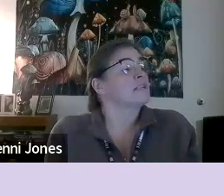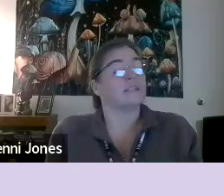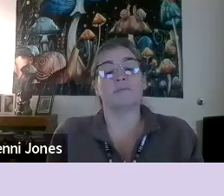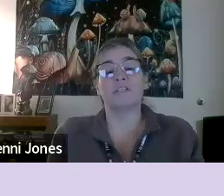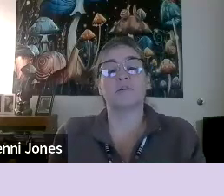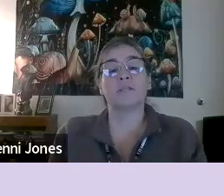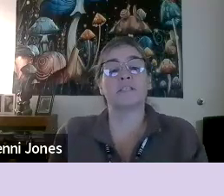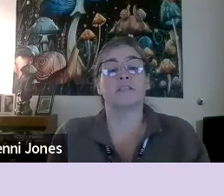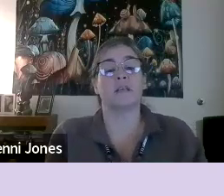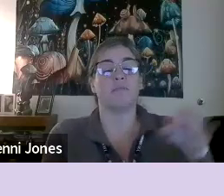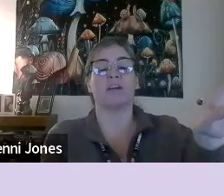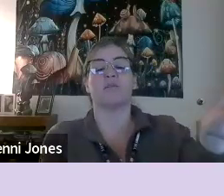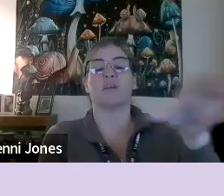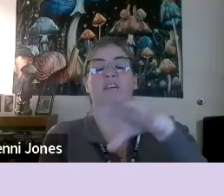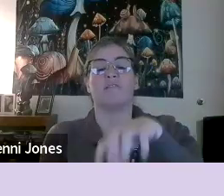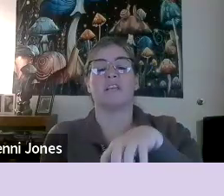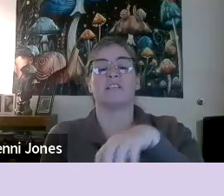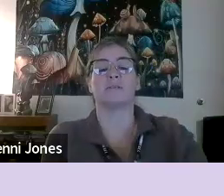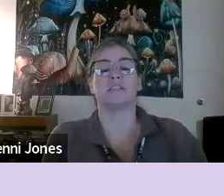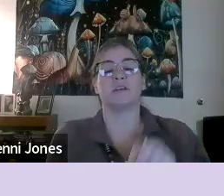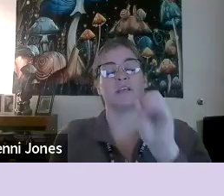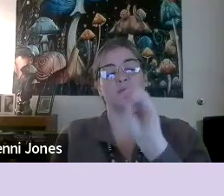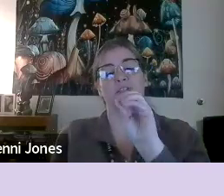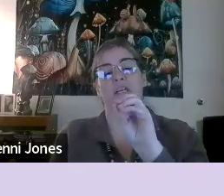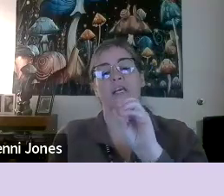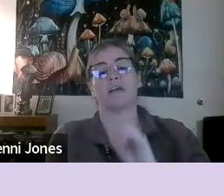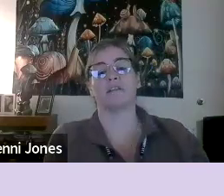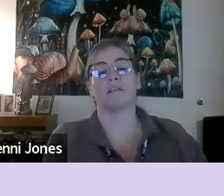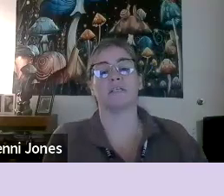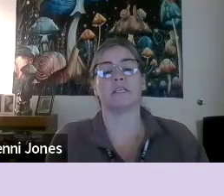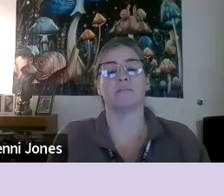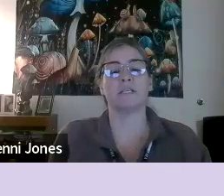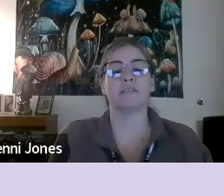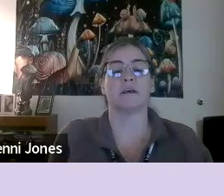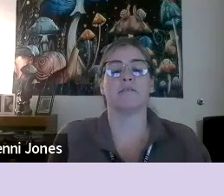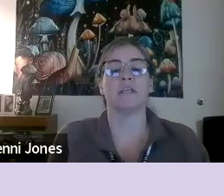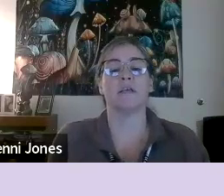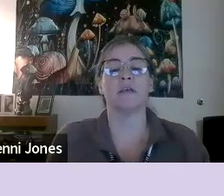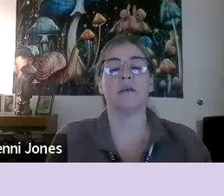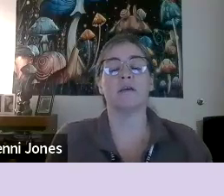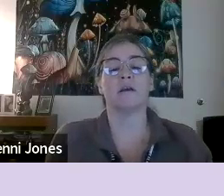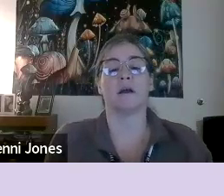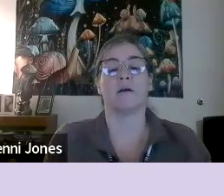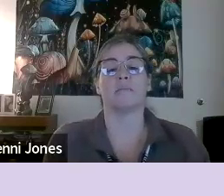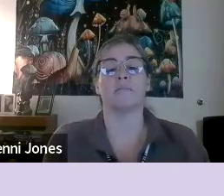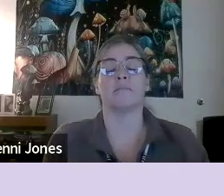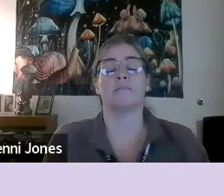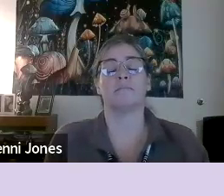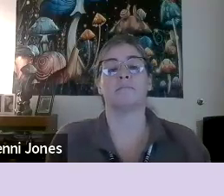It causes sleep disturbances. I'm not going to read all of these specifically. I'm just going to hit on the tidbits of it.